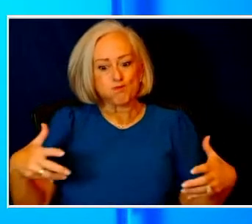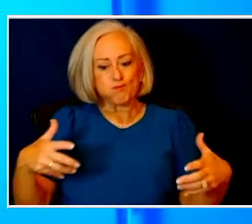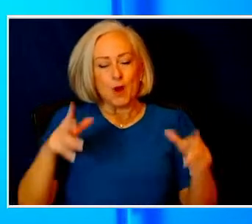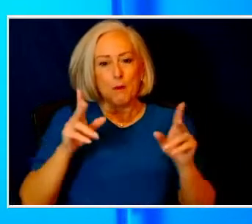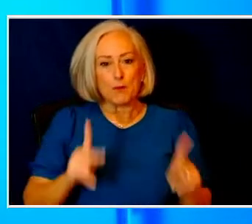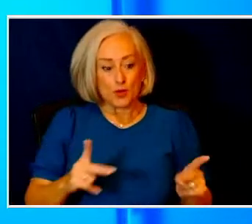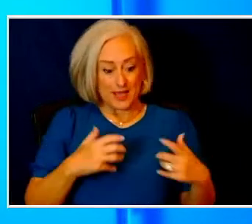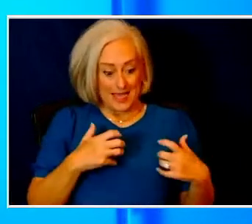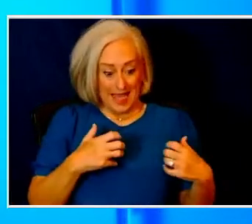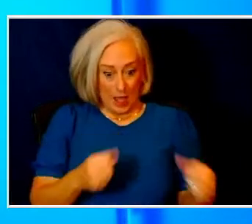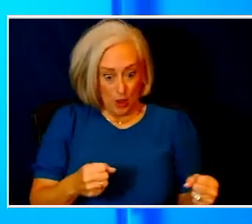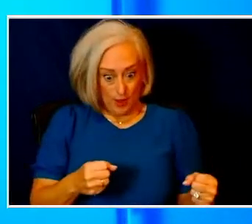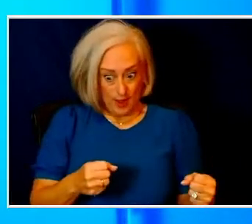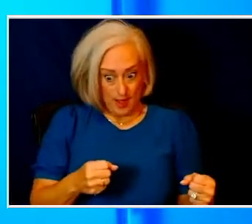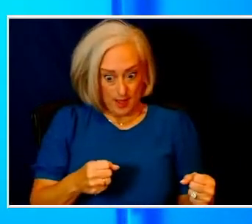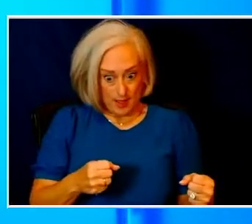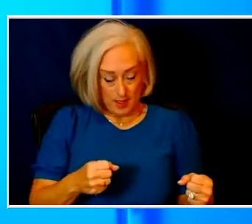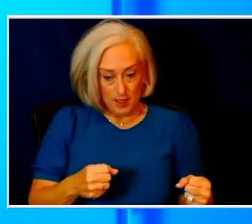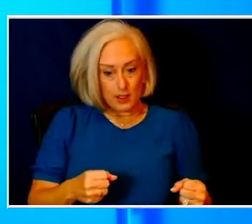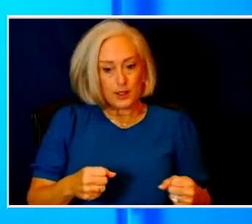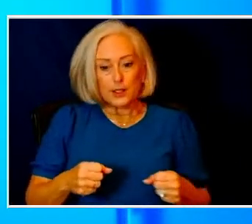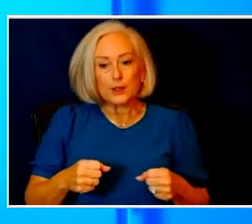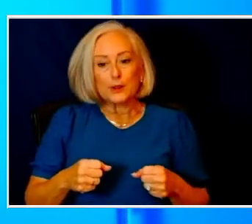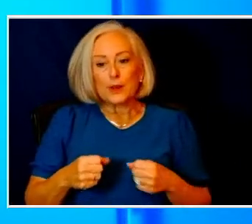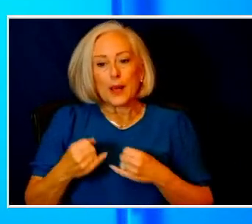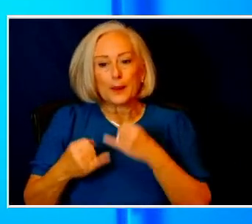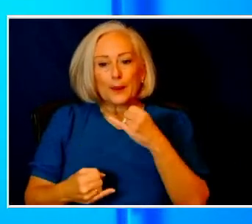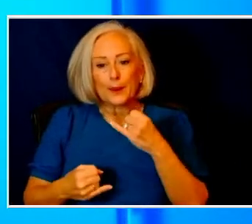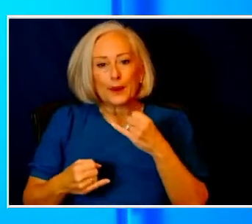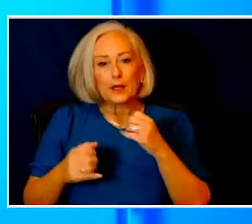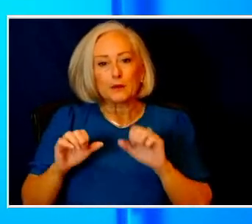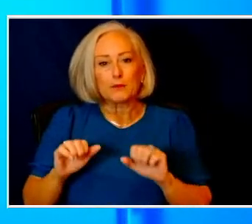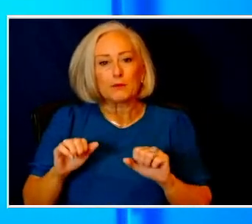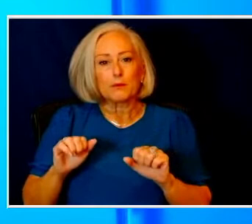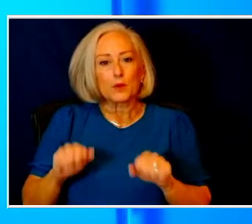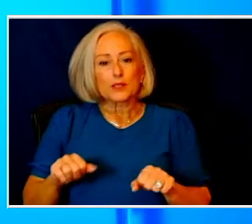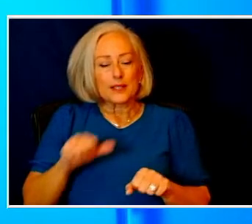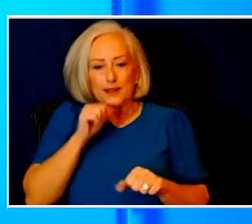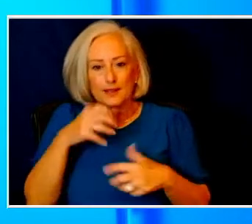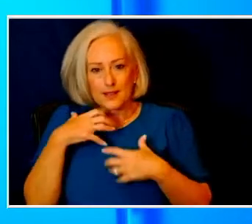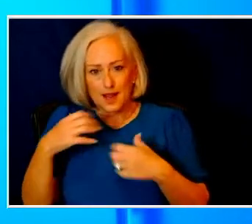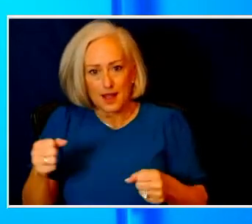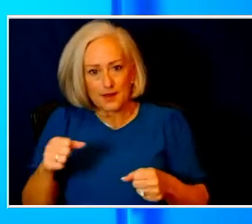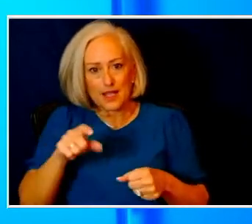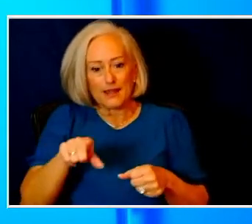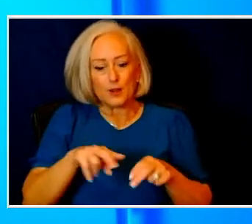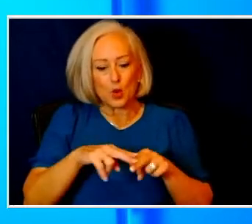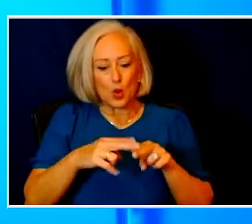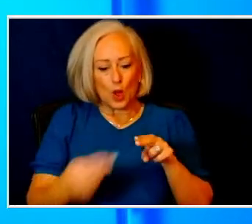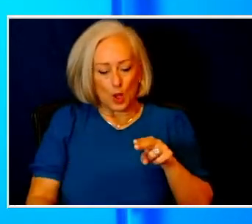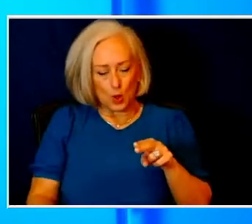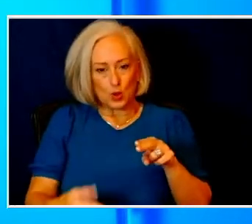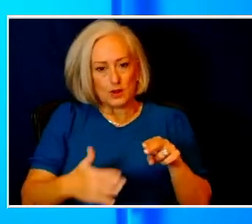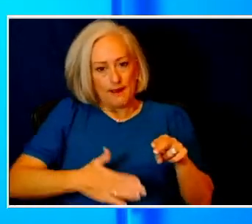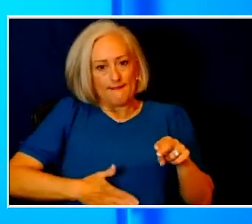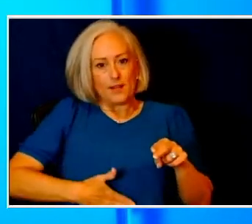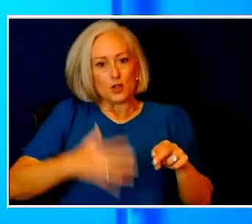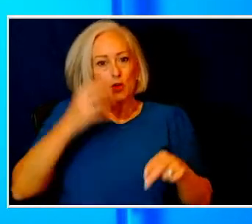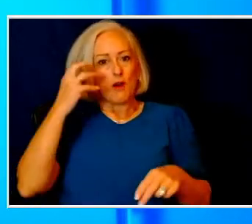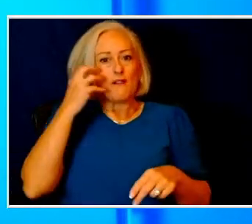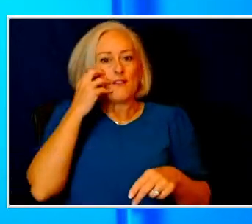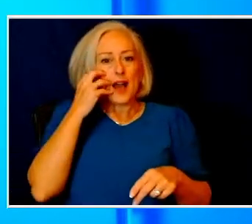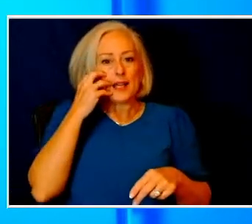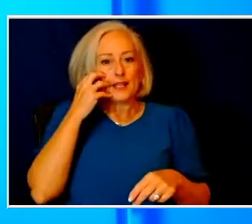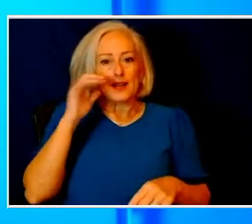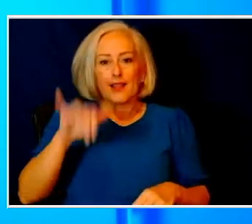through exercise and possibly loss of some of this visceral fat. So that's why BMI is